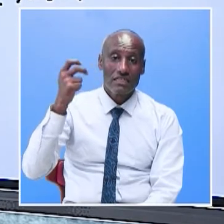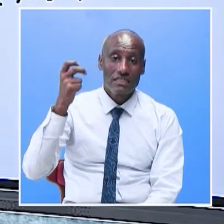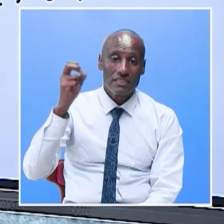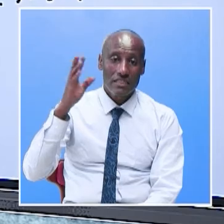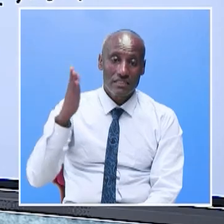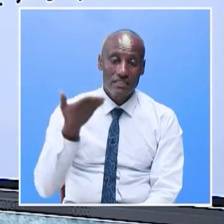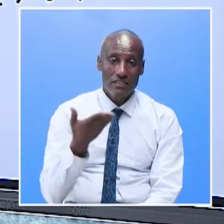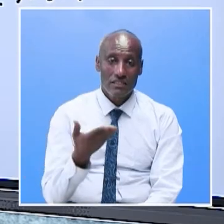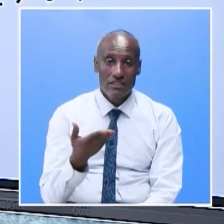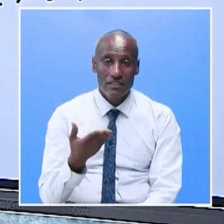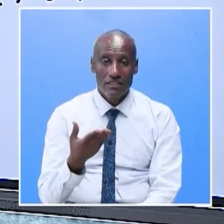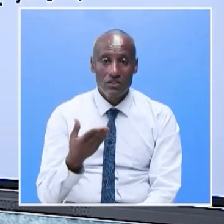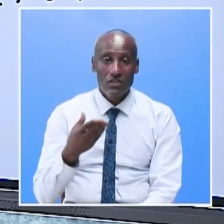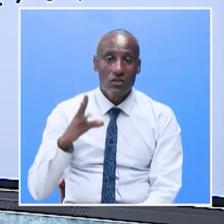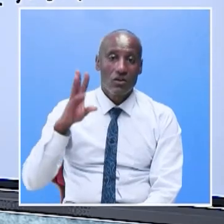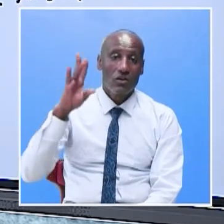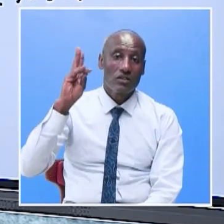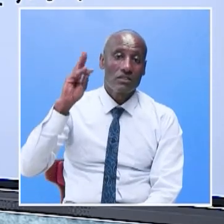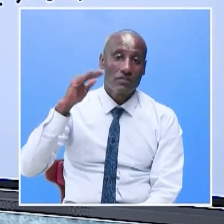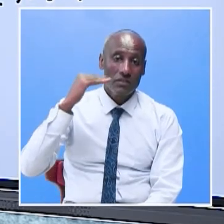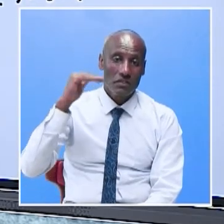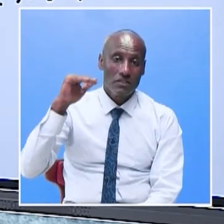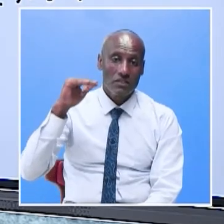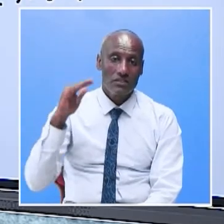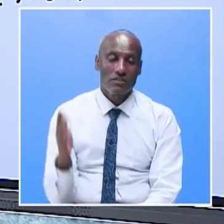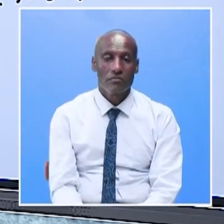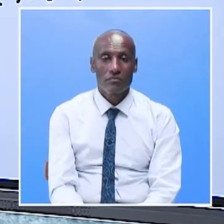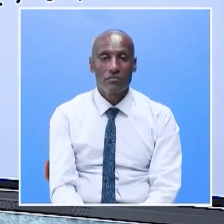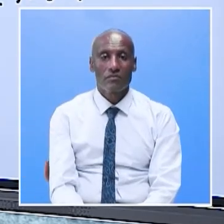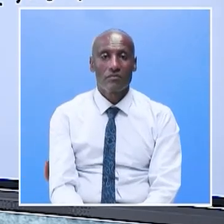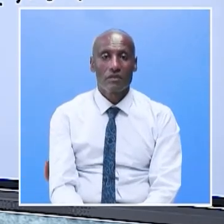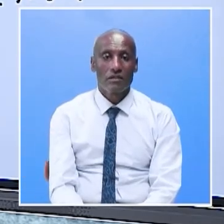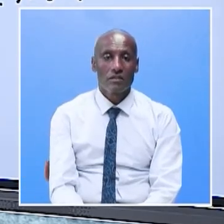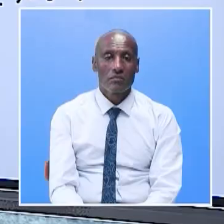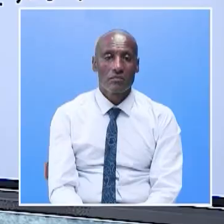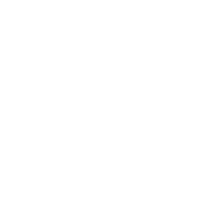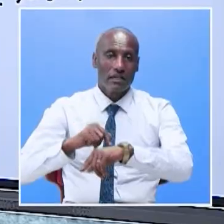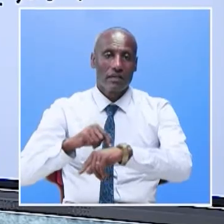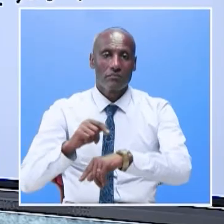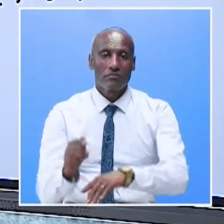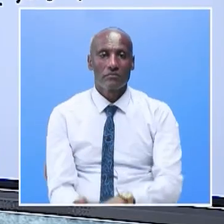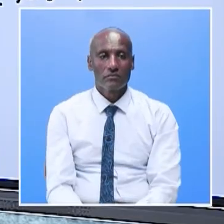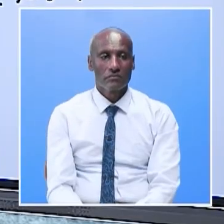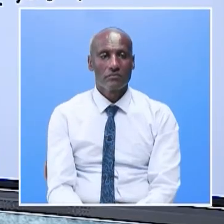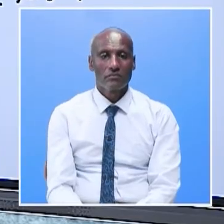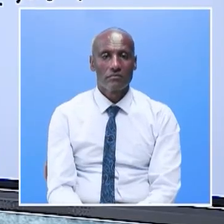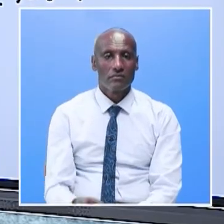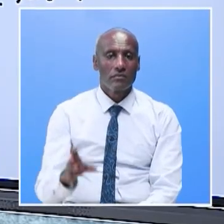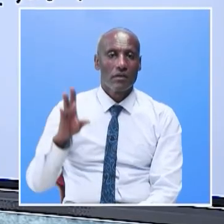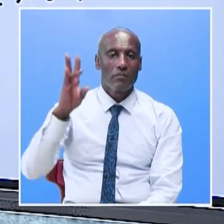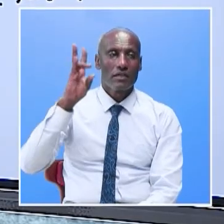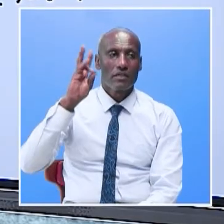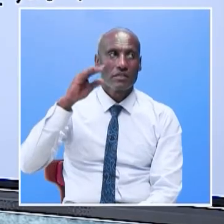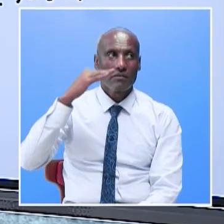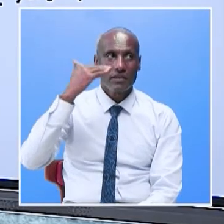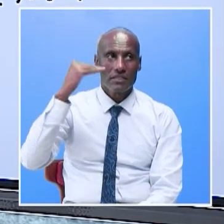time, lunchtime, and maybe break time, and also 7:30.